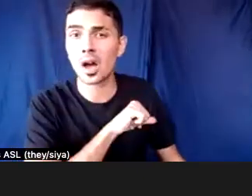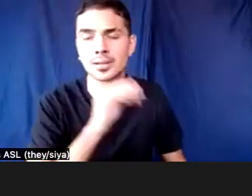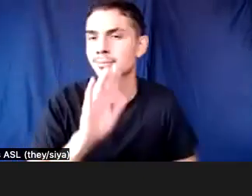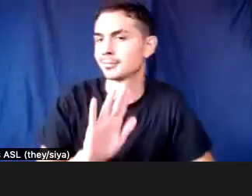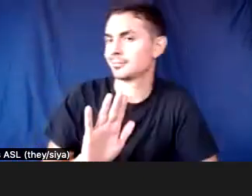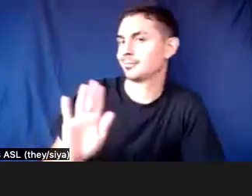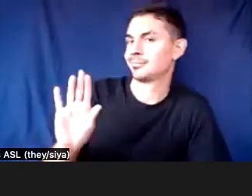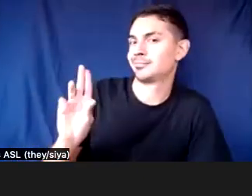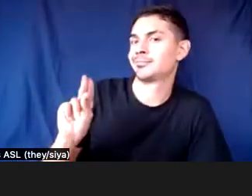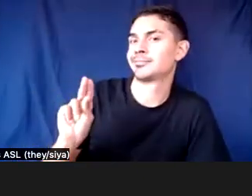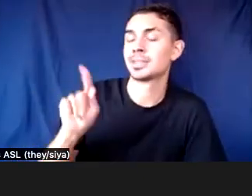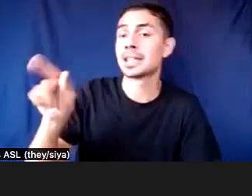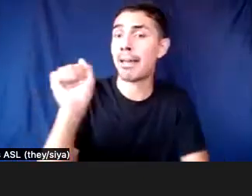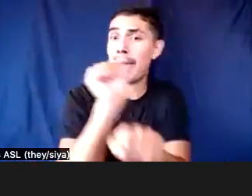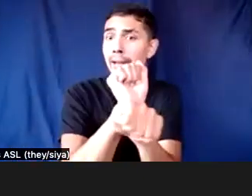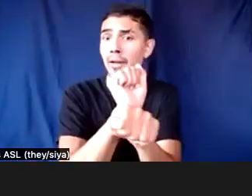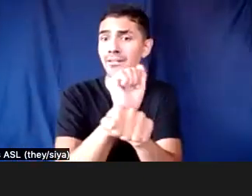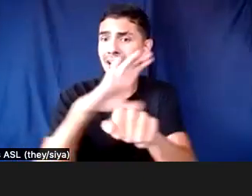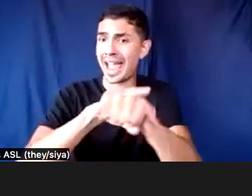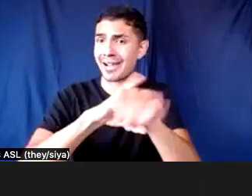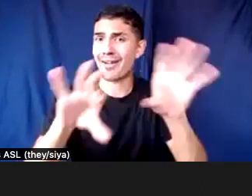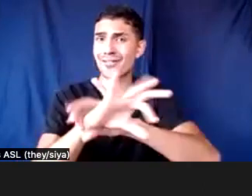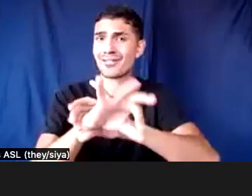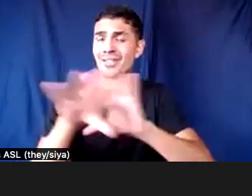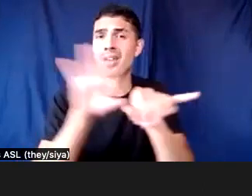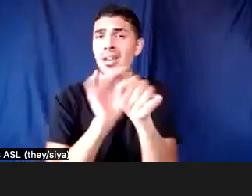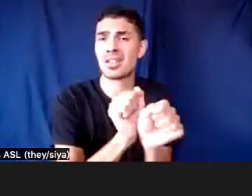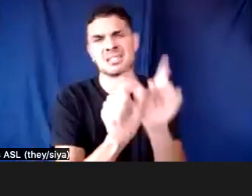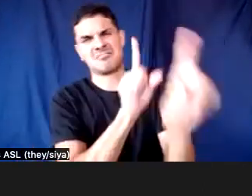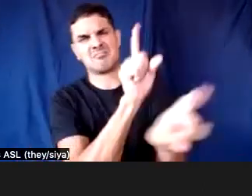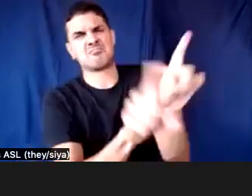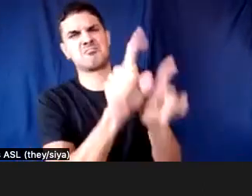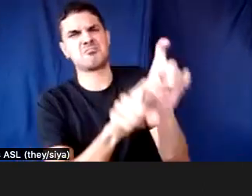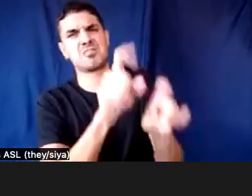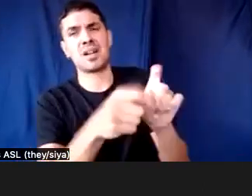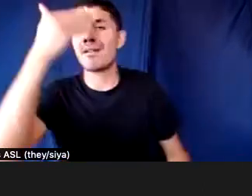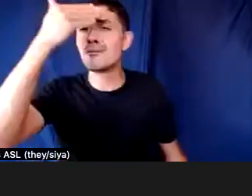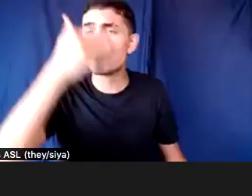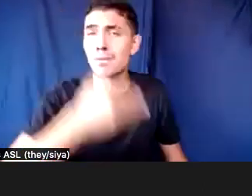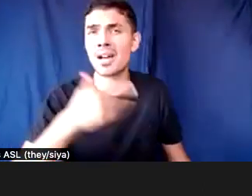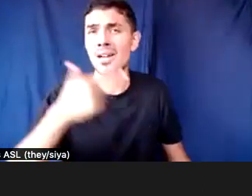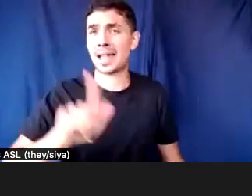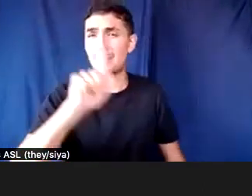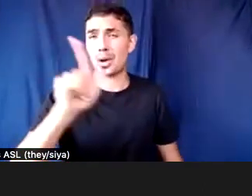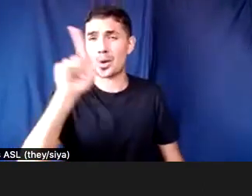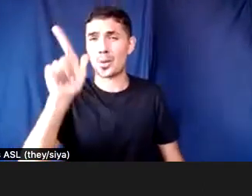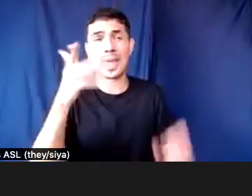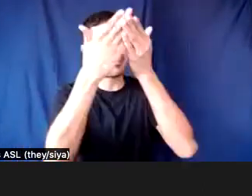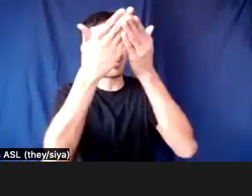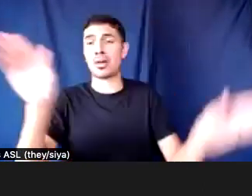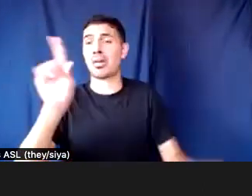and handcuffed them and interrogated them in front of the library building publicly,